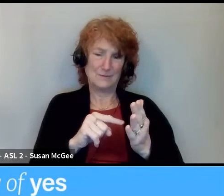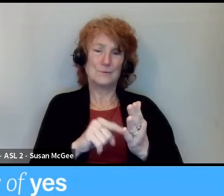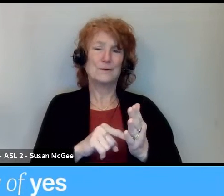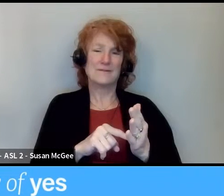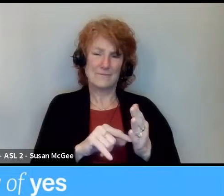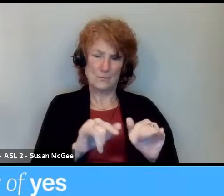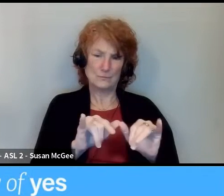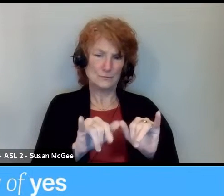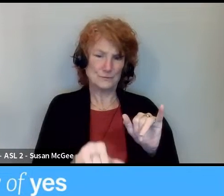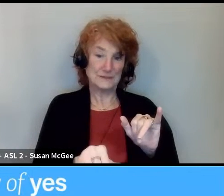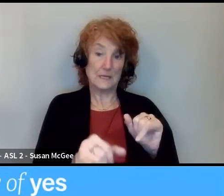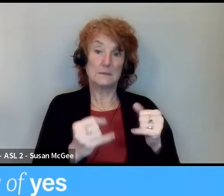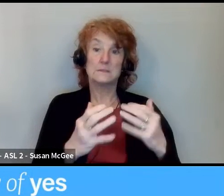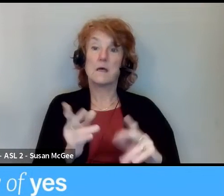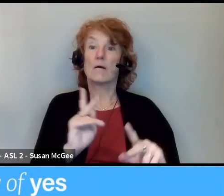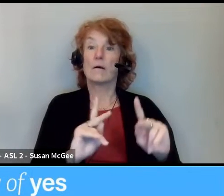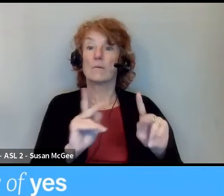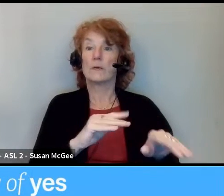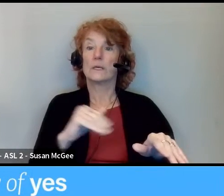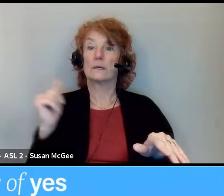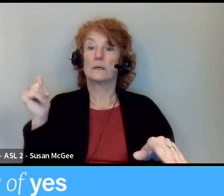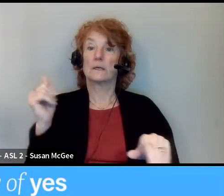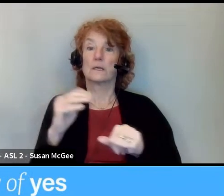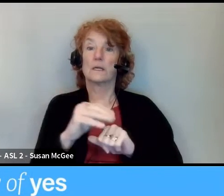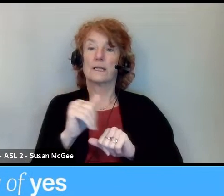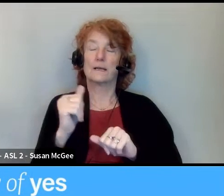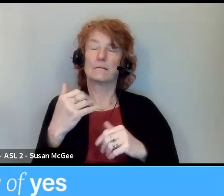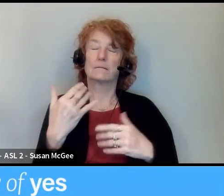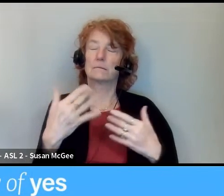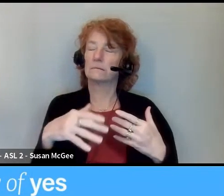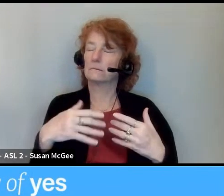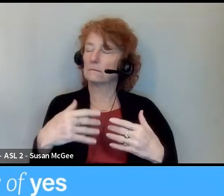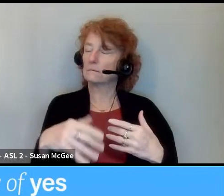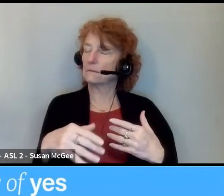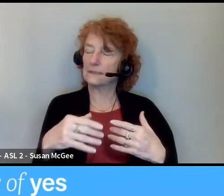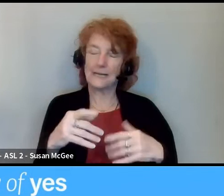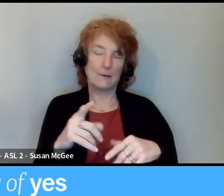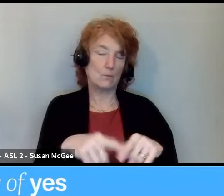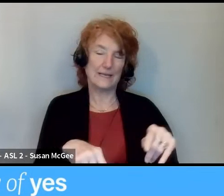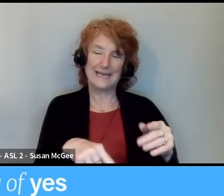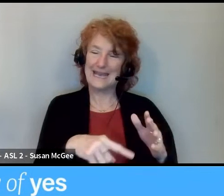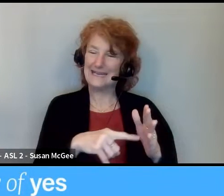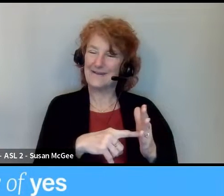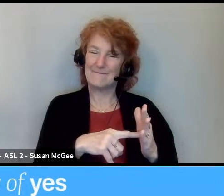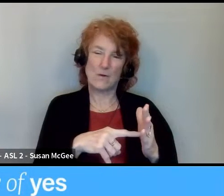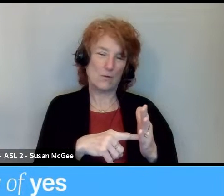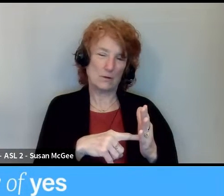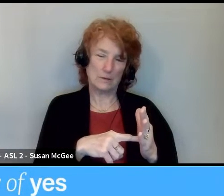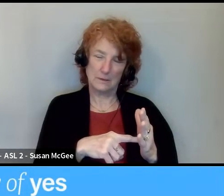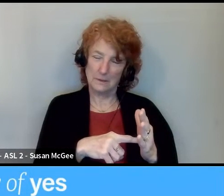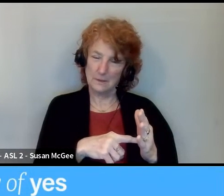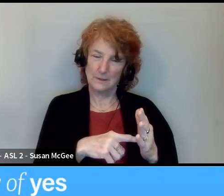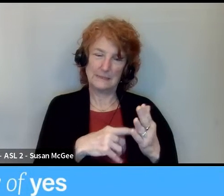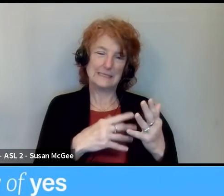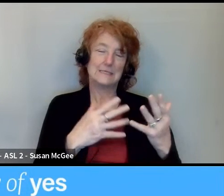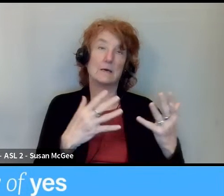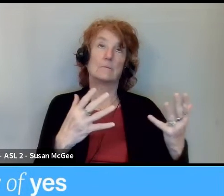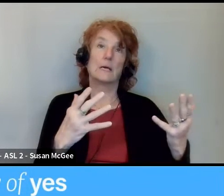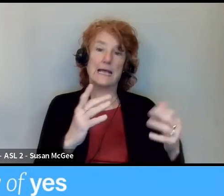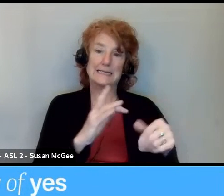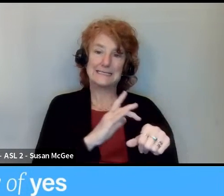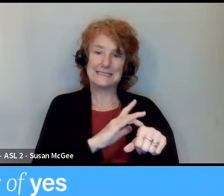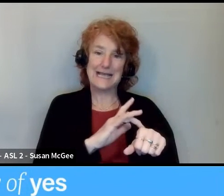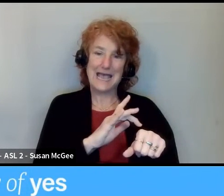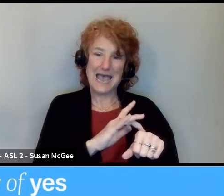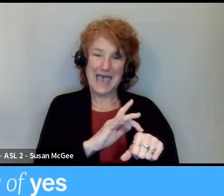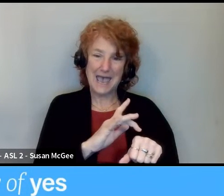the city because it's truly unaffordable with the amount of housing that is available and that is empty, because 138th Street